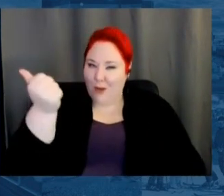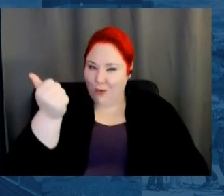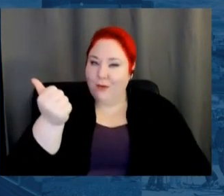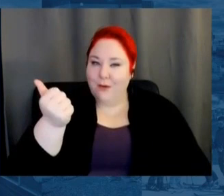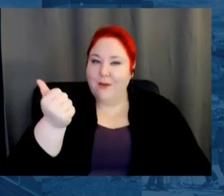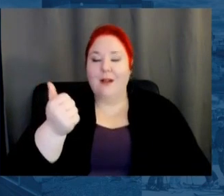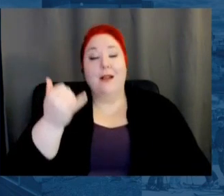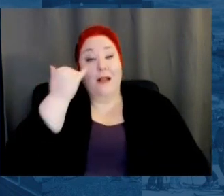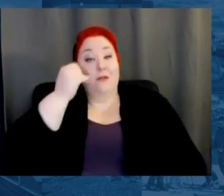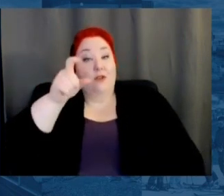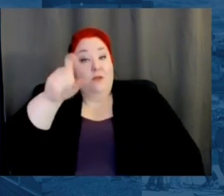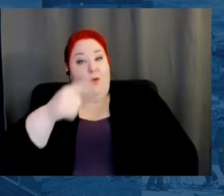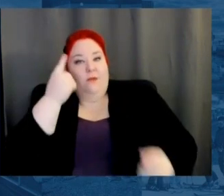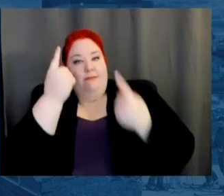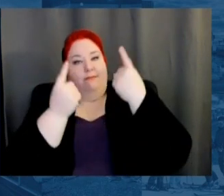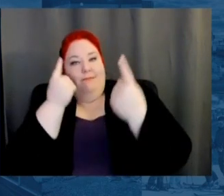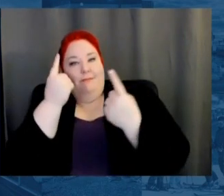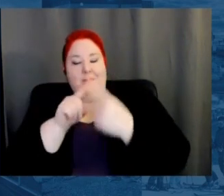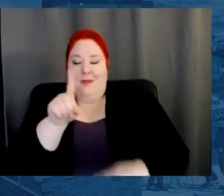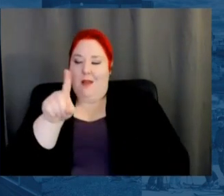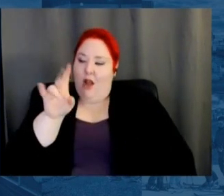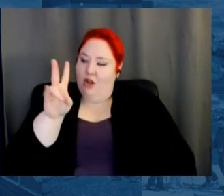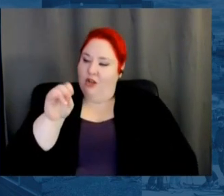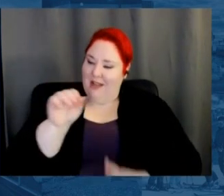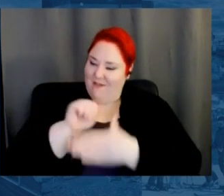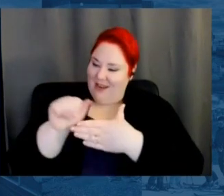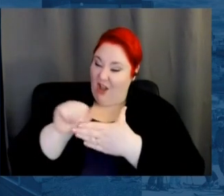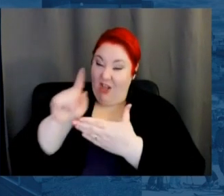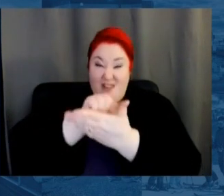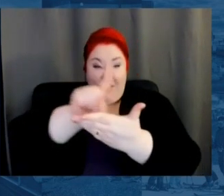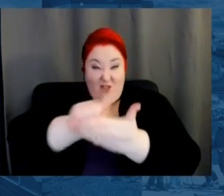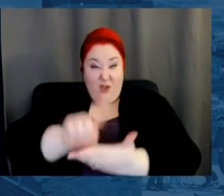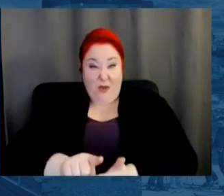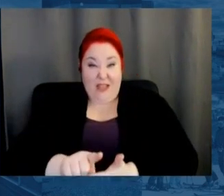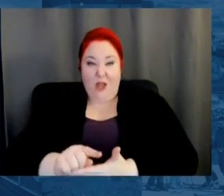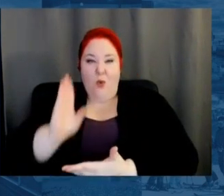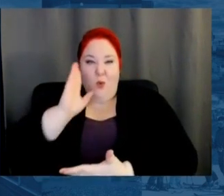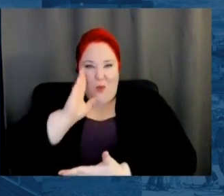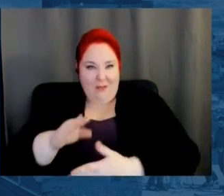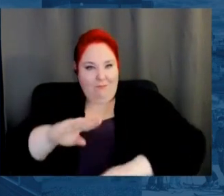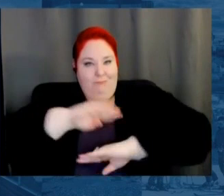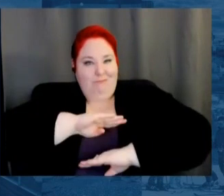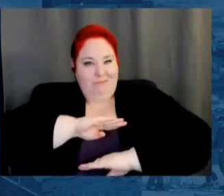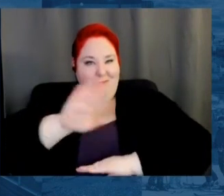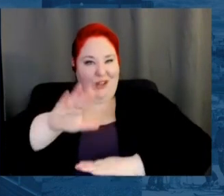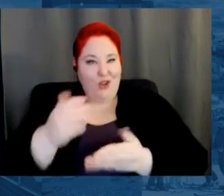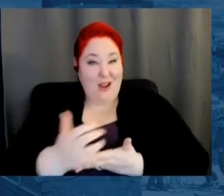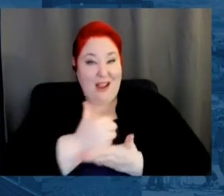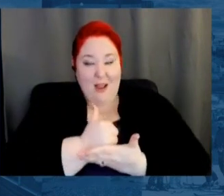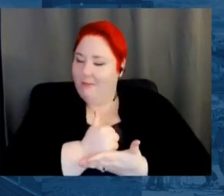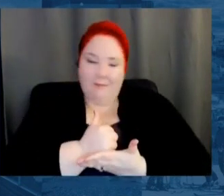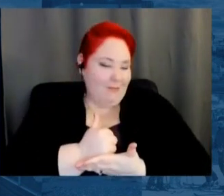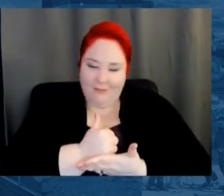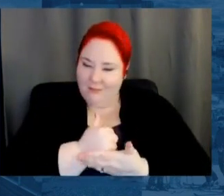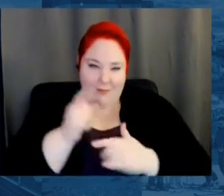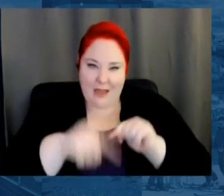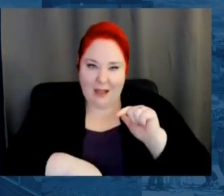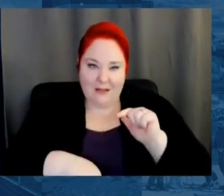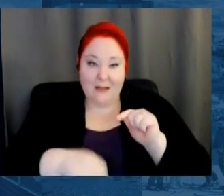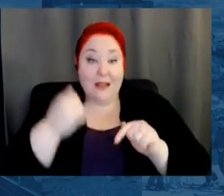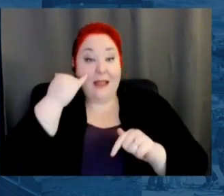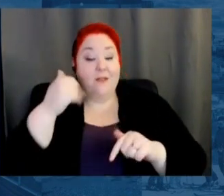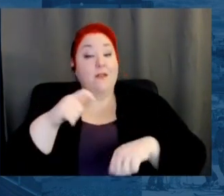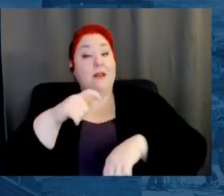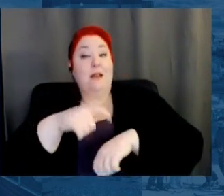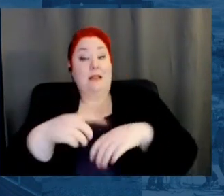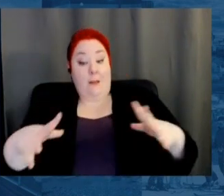to be thinking that $170 a week is going to replace your income, it's not going to work. If you take time off for care you need, you're